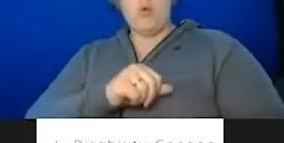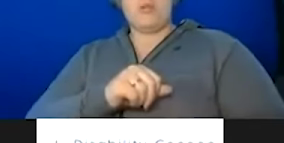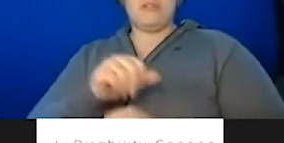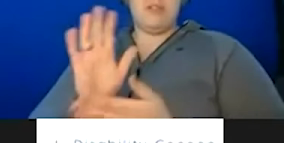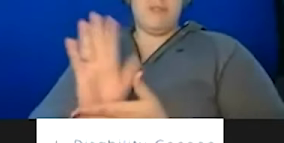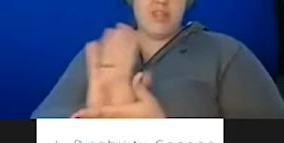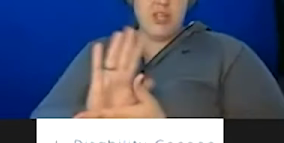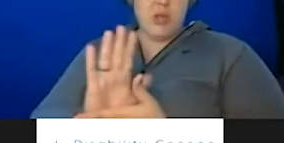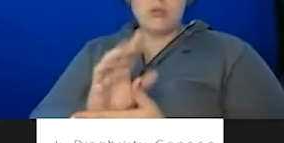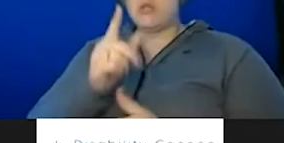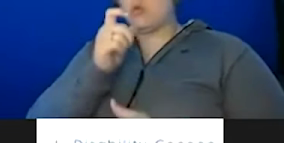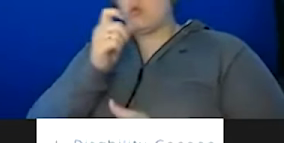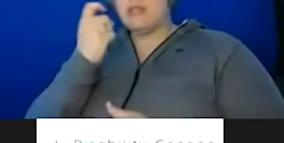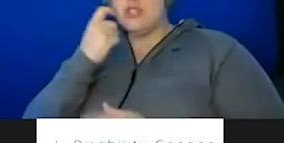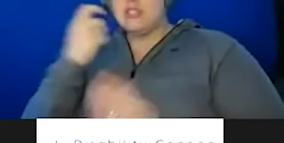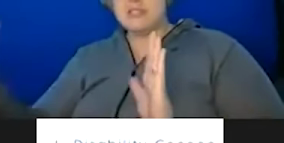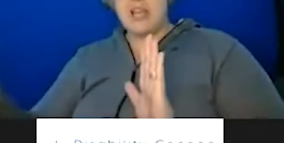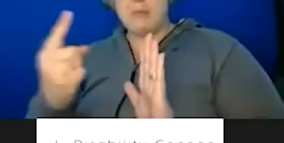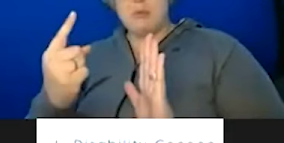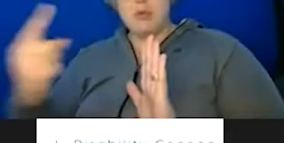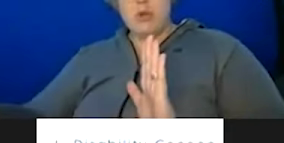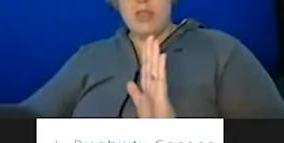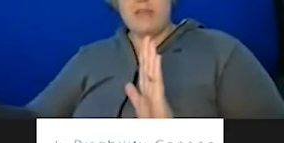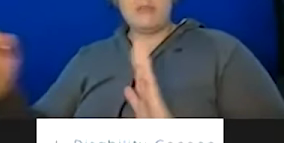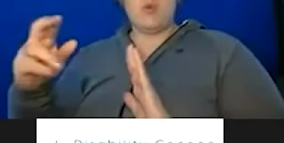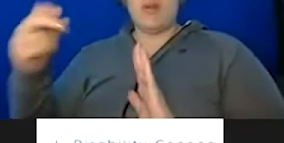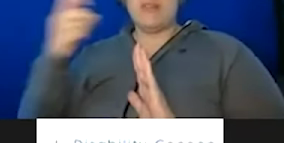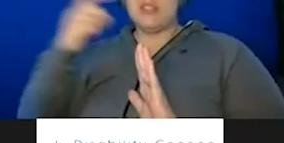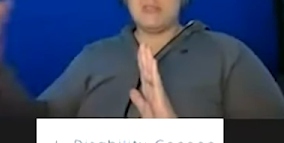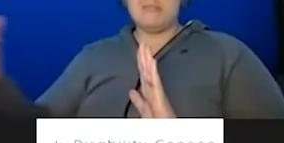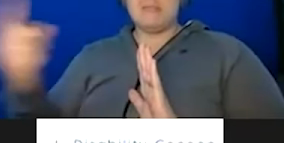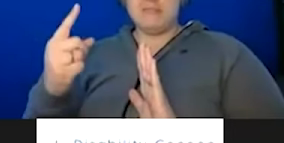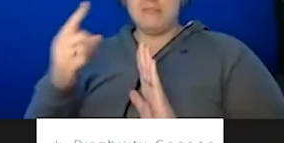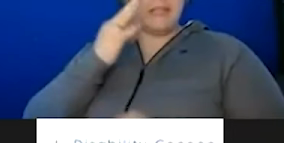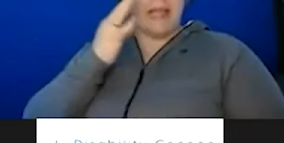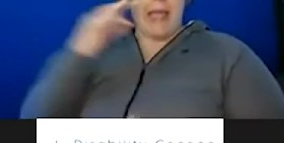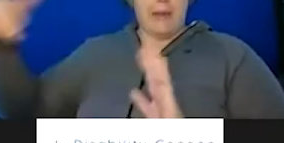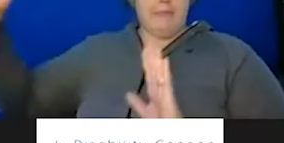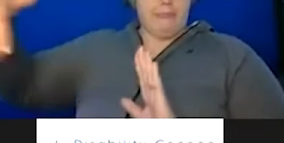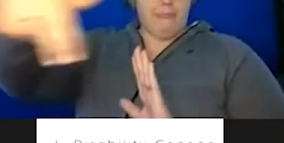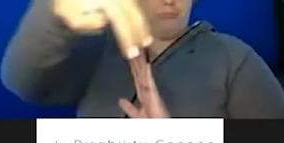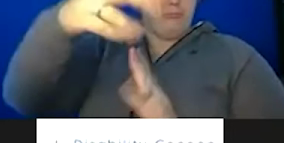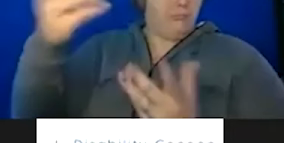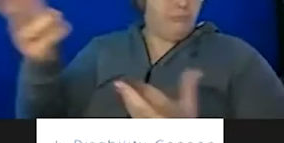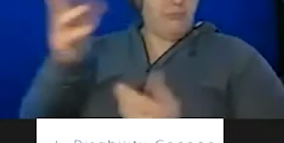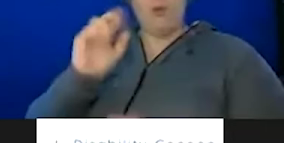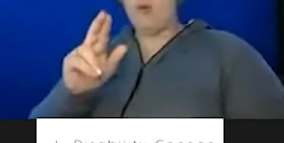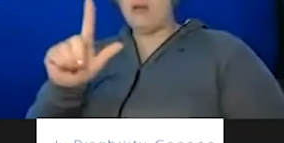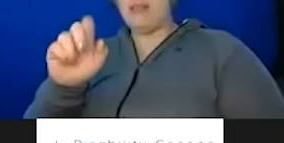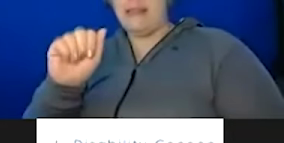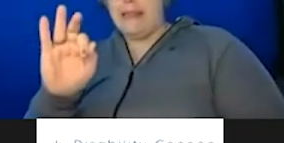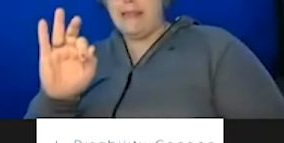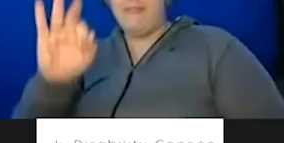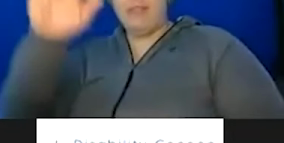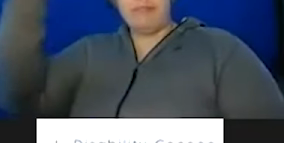my door and left. Was that an Amazon delivery, or what was that? A cat, maybe? Or a leaf. Or a leaf.